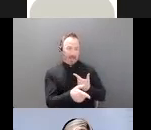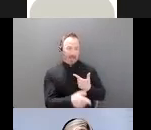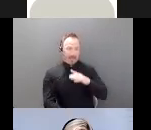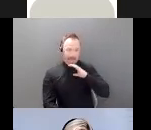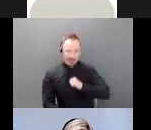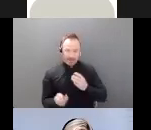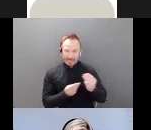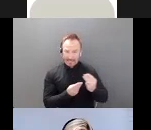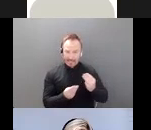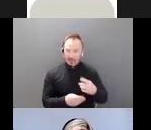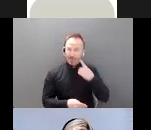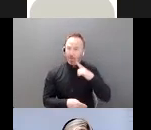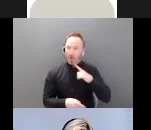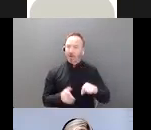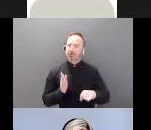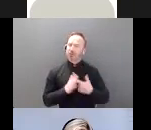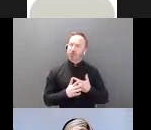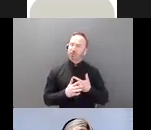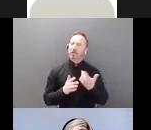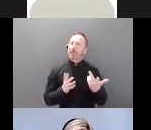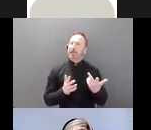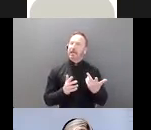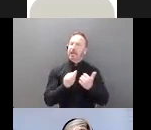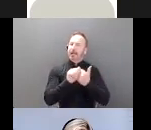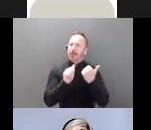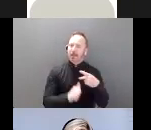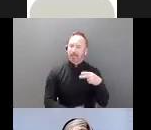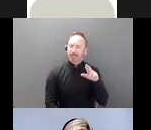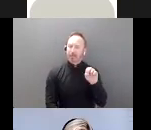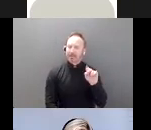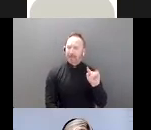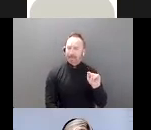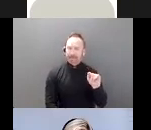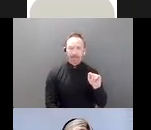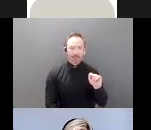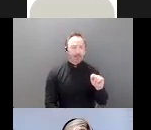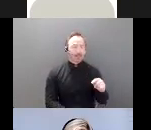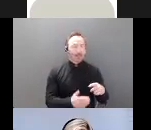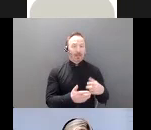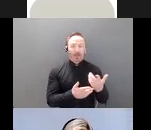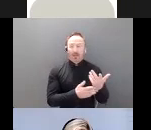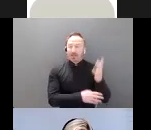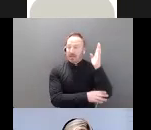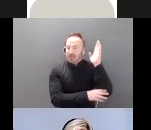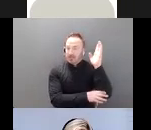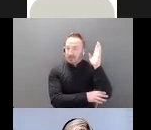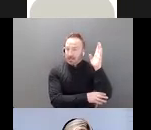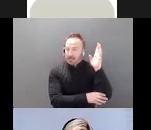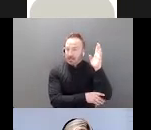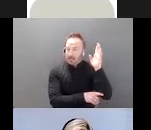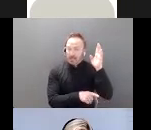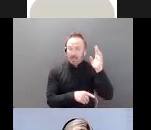right? One, the It's Not Right presentation that you have